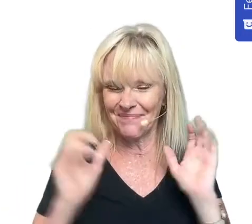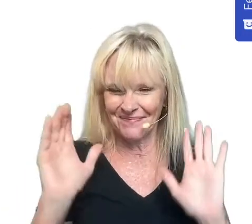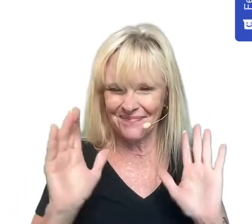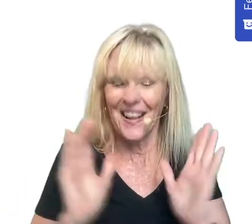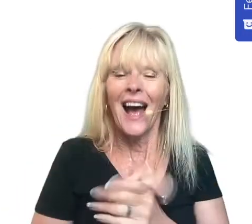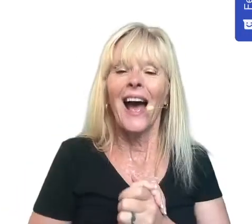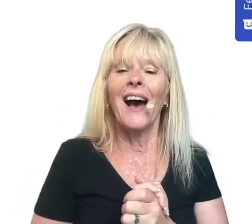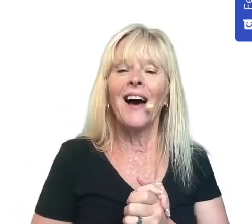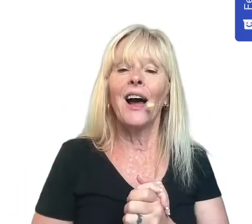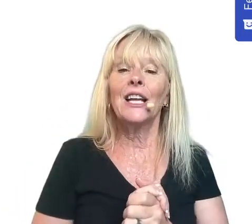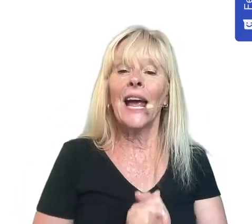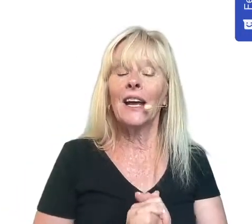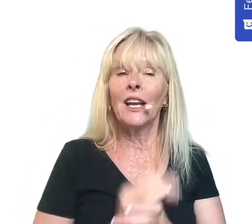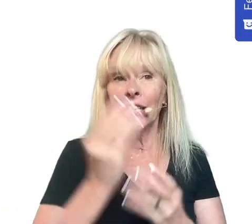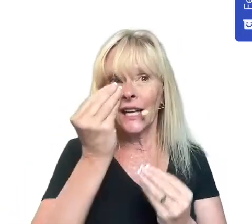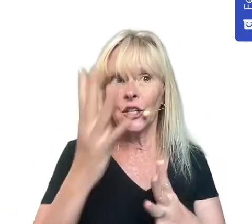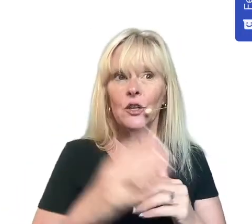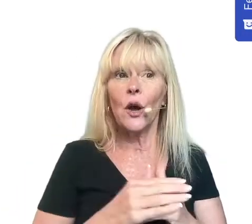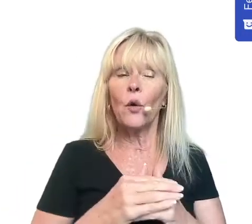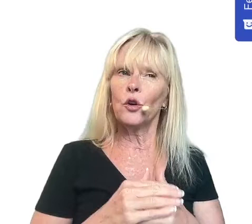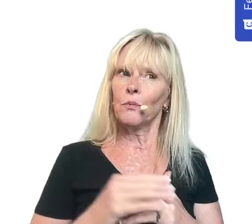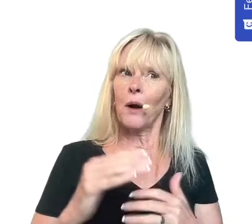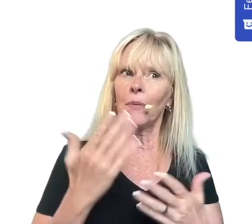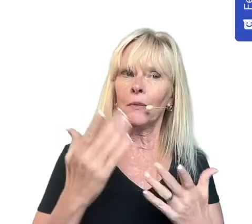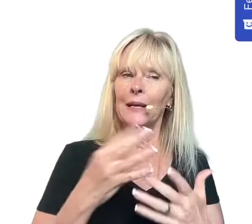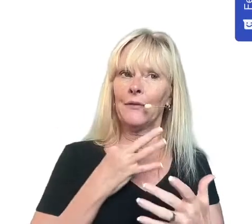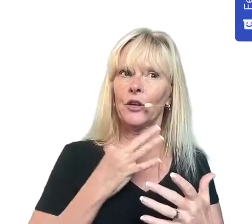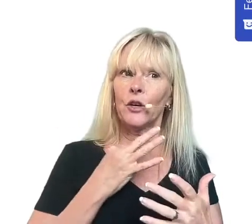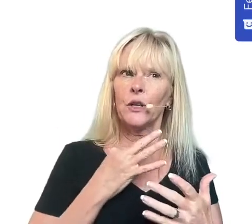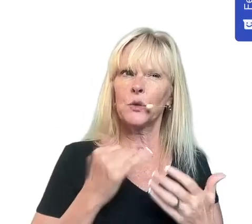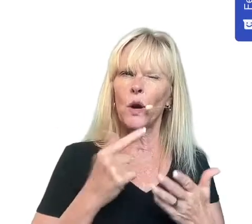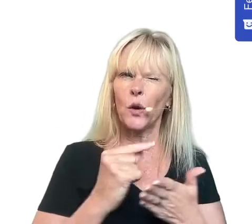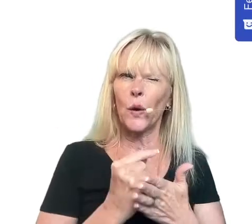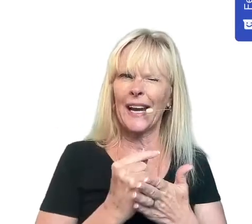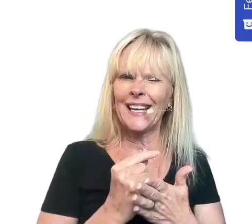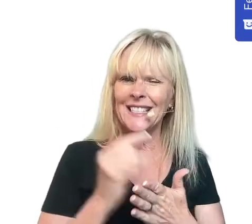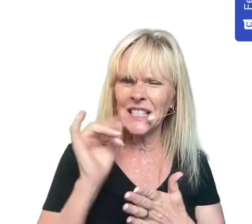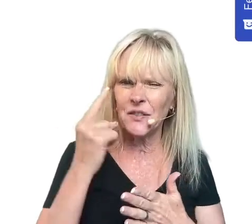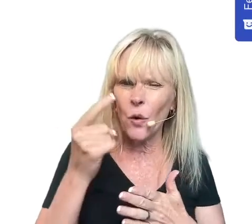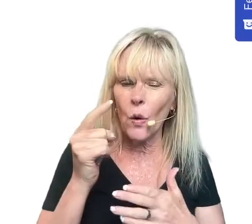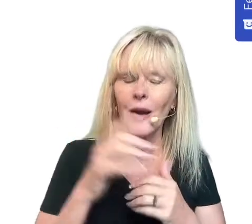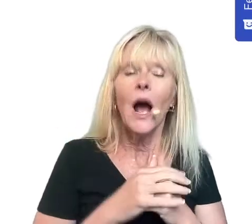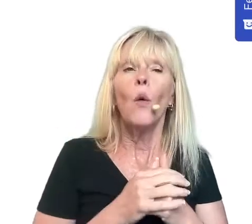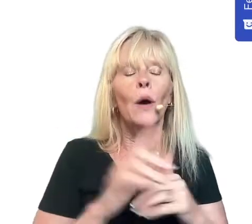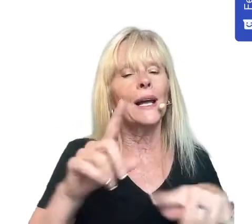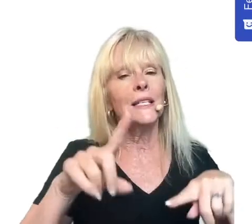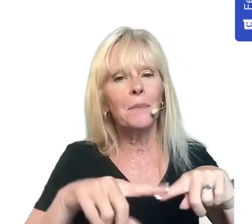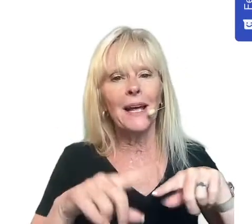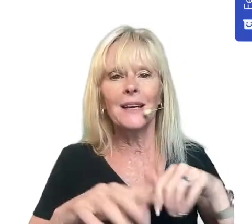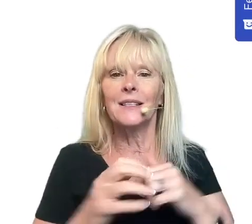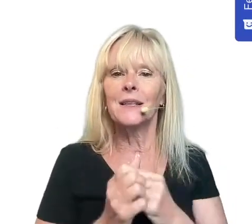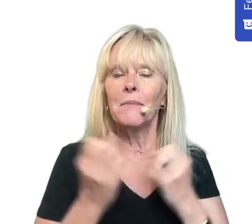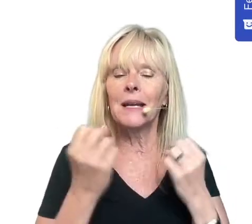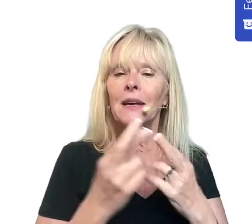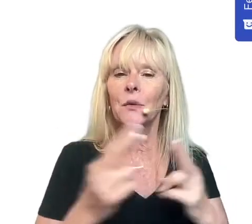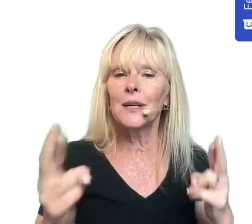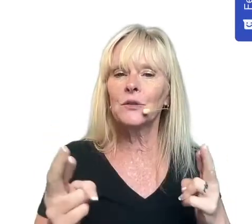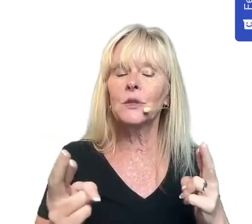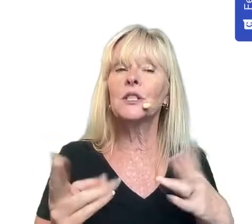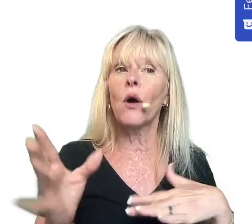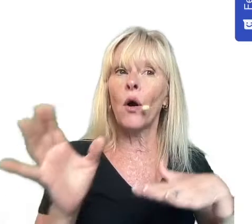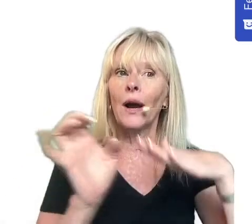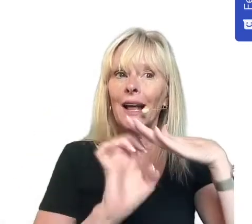both. And to let you know, you're probably, if you're curious what grade is this for, well, it depends. Many